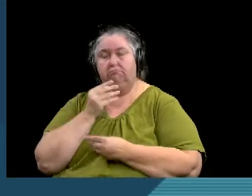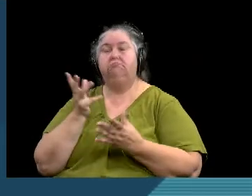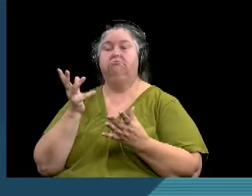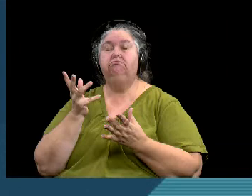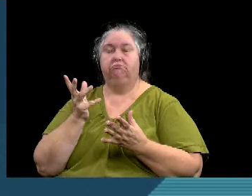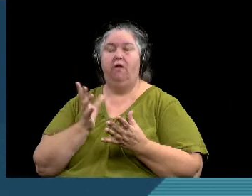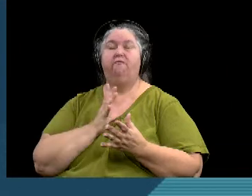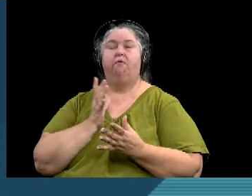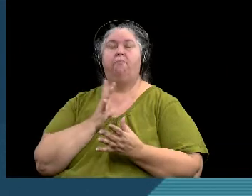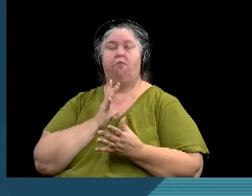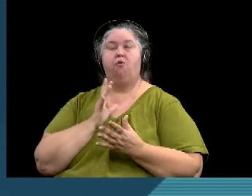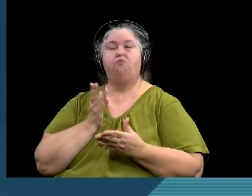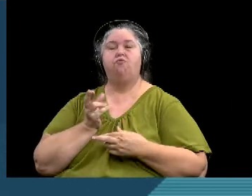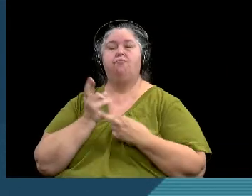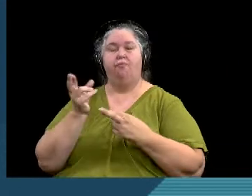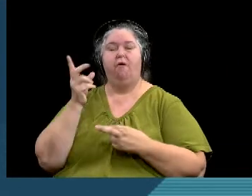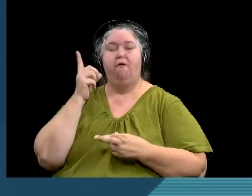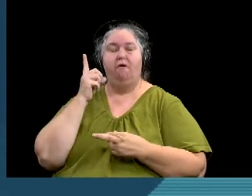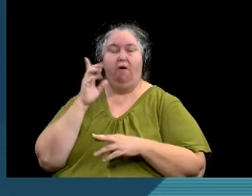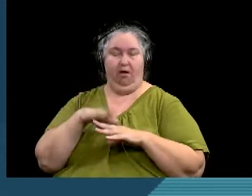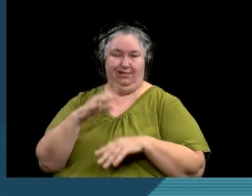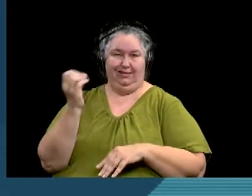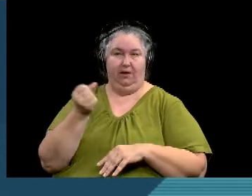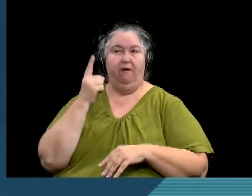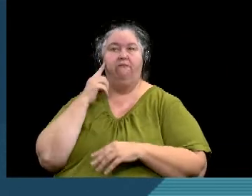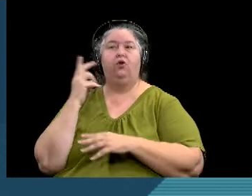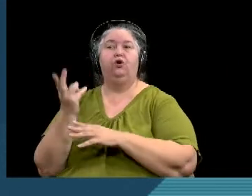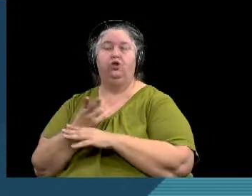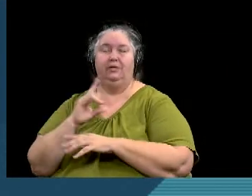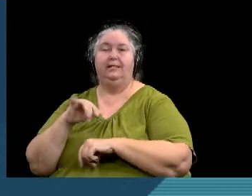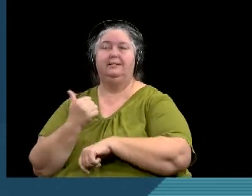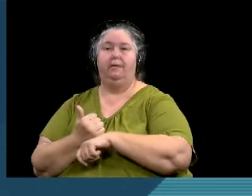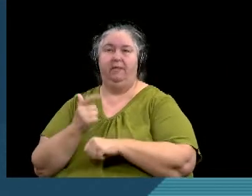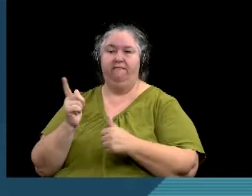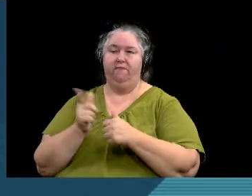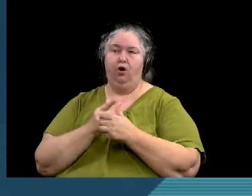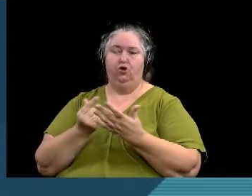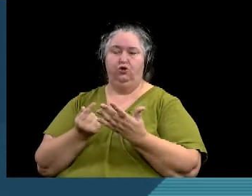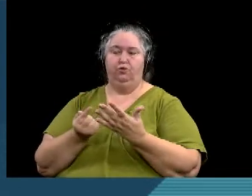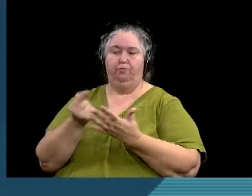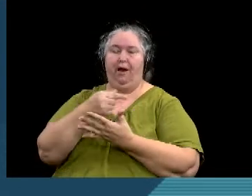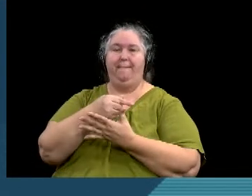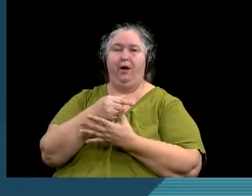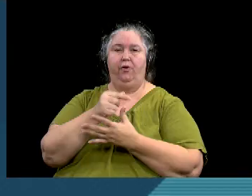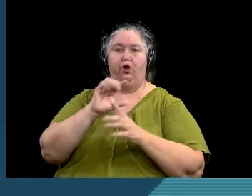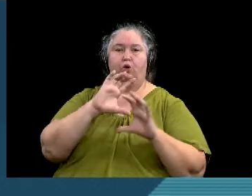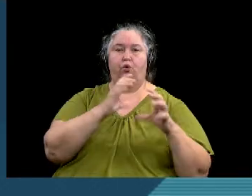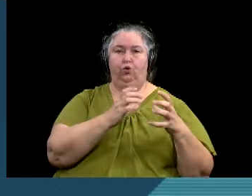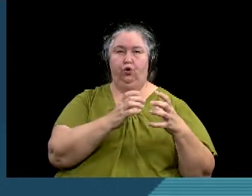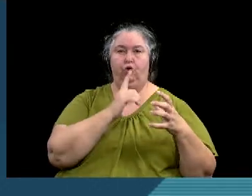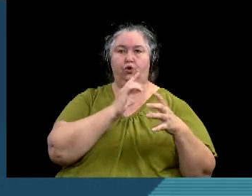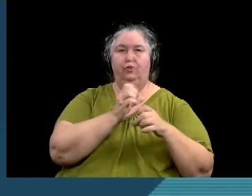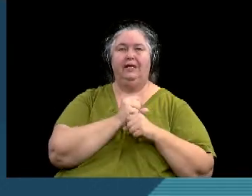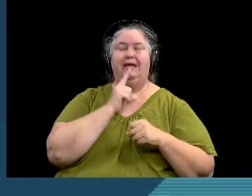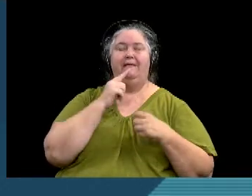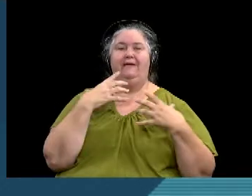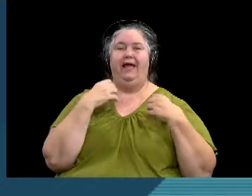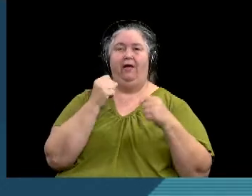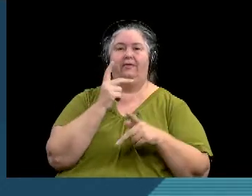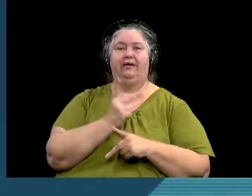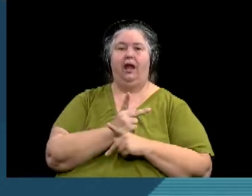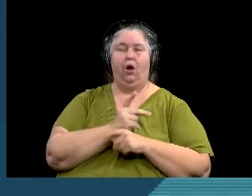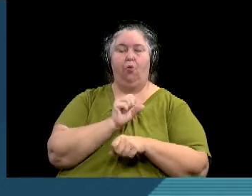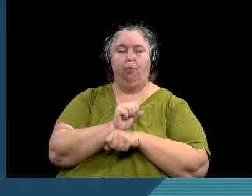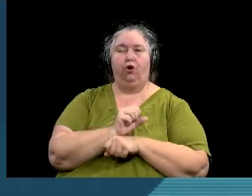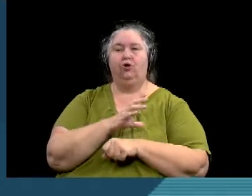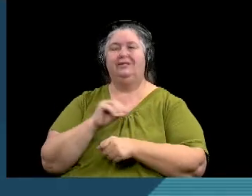vaccine and establishing the first primary group to receive the vaccine as healthcare workers and residents of long-term care facilities and nursing homes.